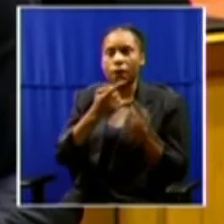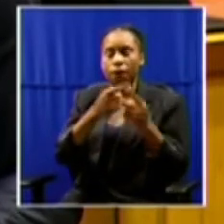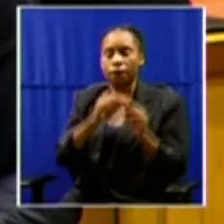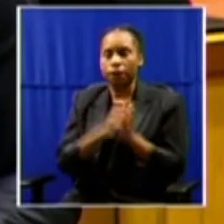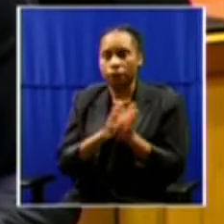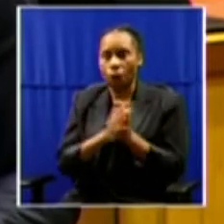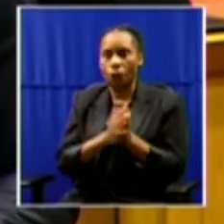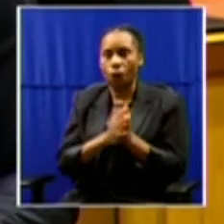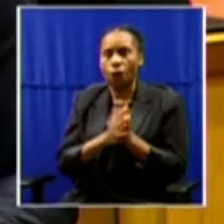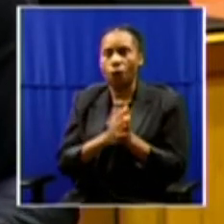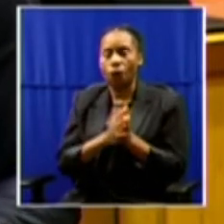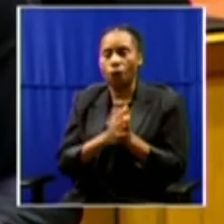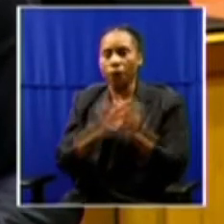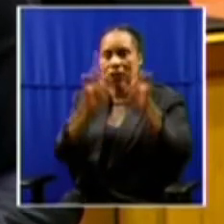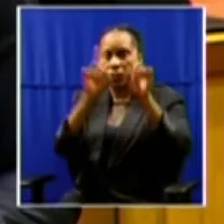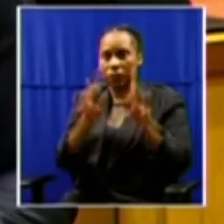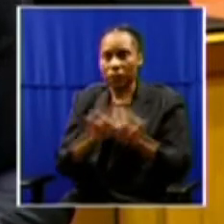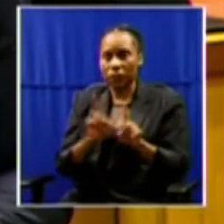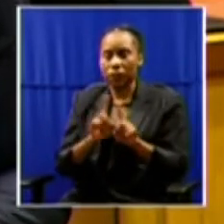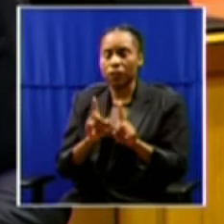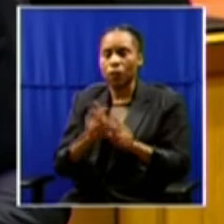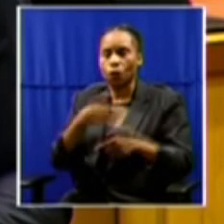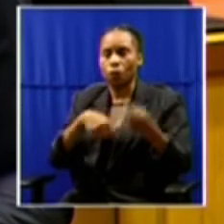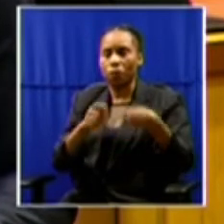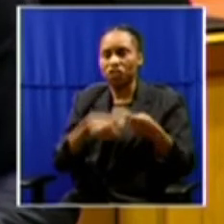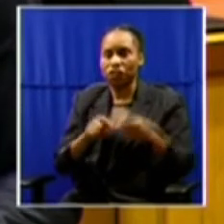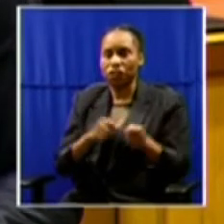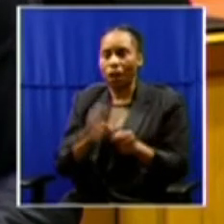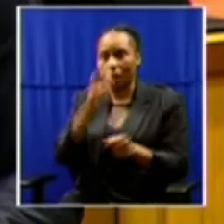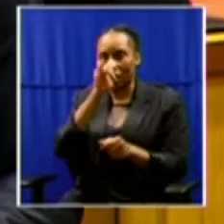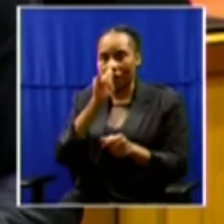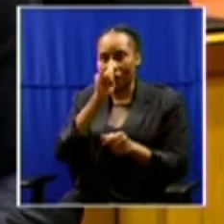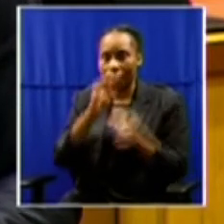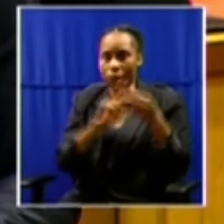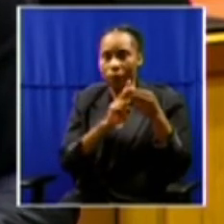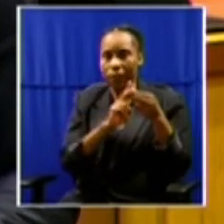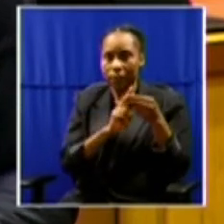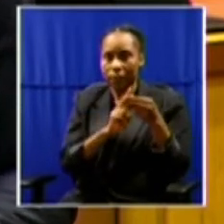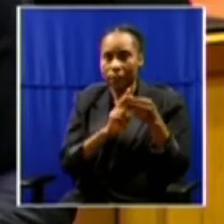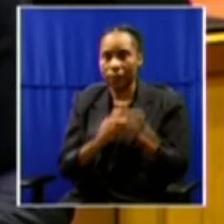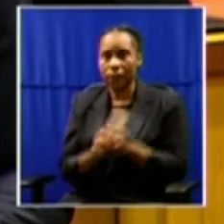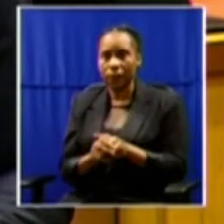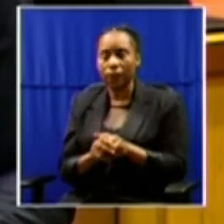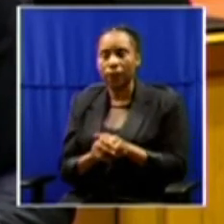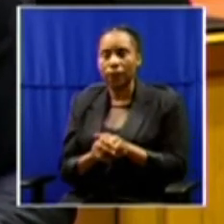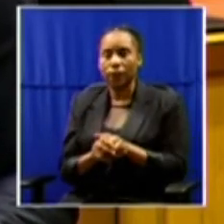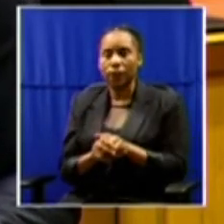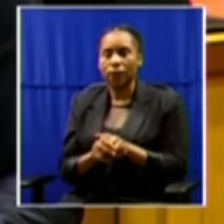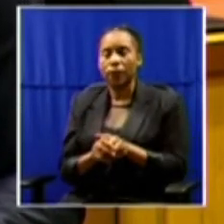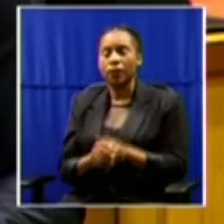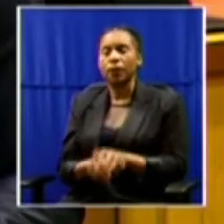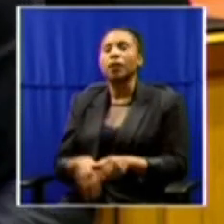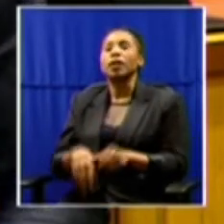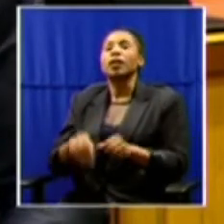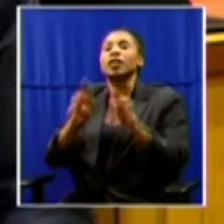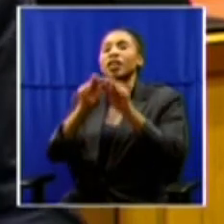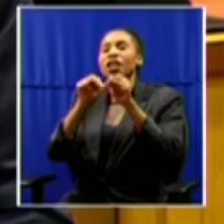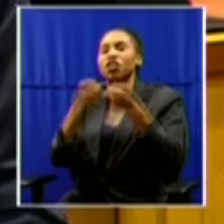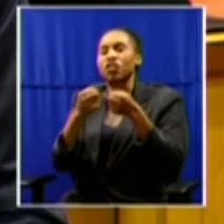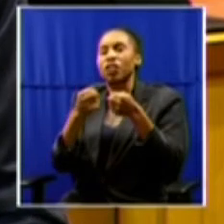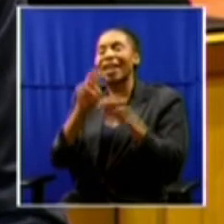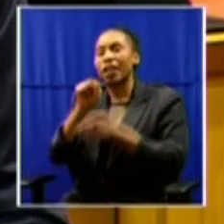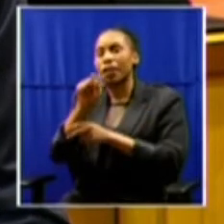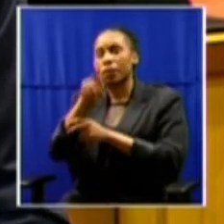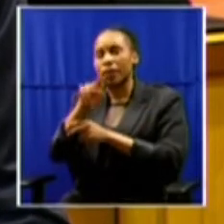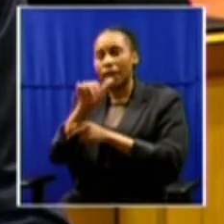and Specialized Commercial Crimes Unit, the SSU. The National Prosecuting Authority, NPA,